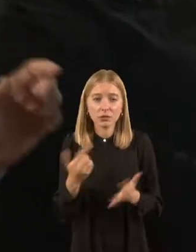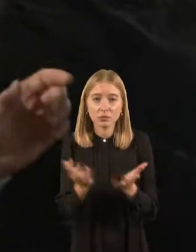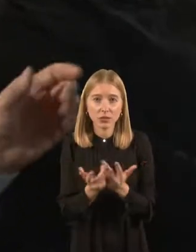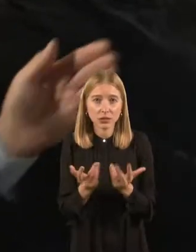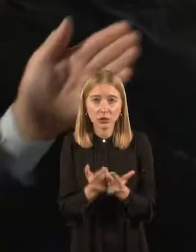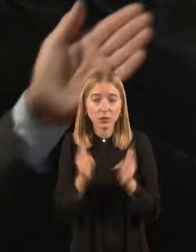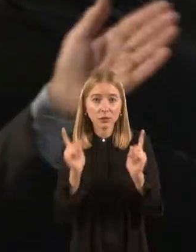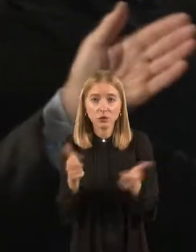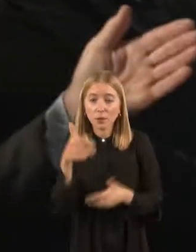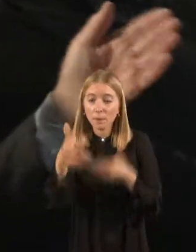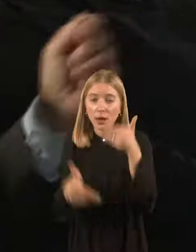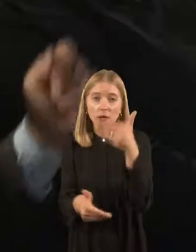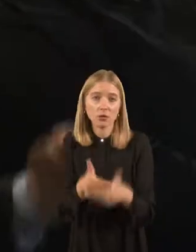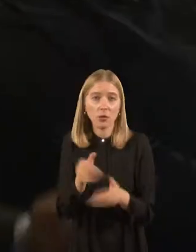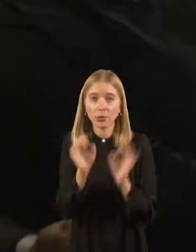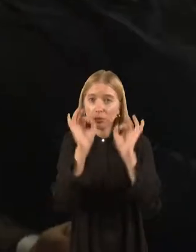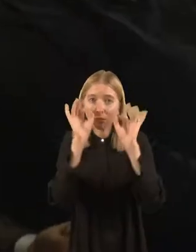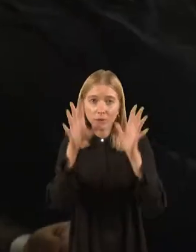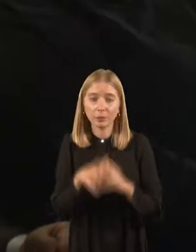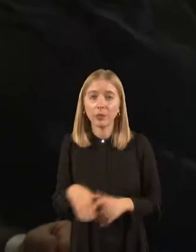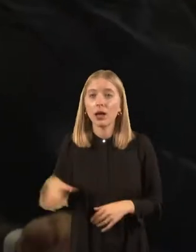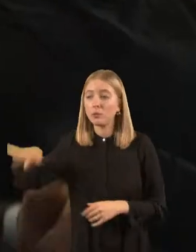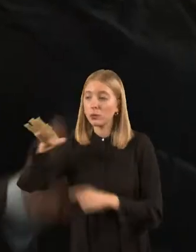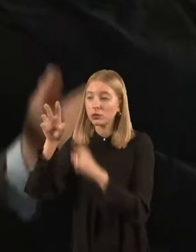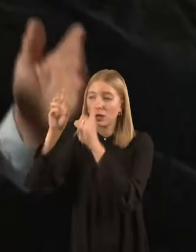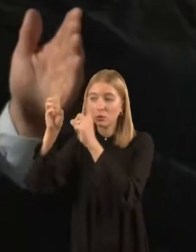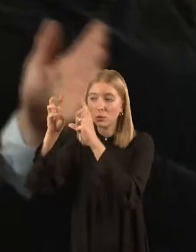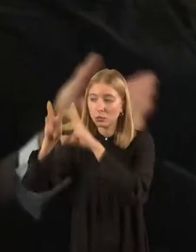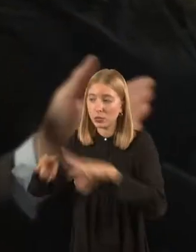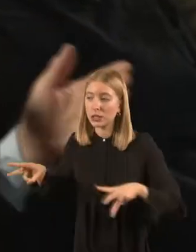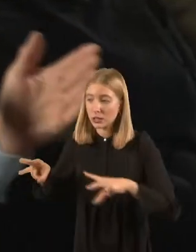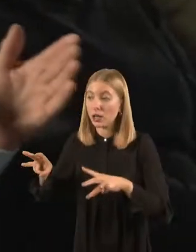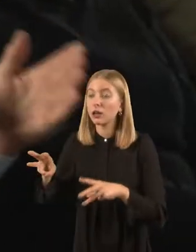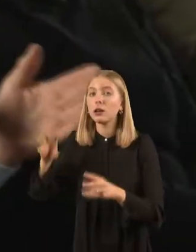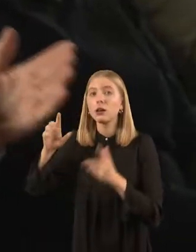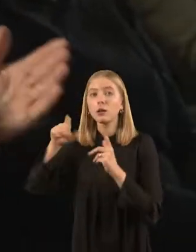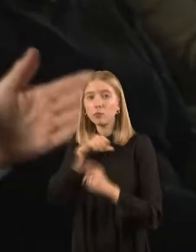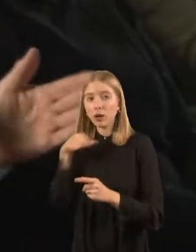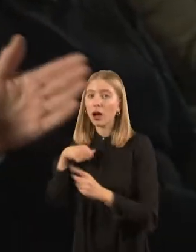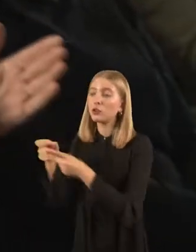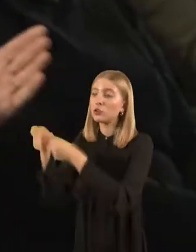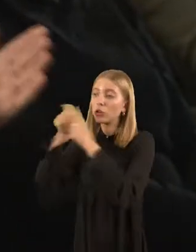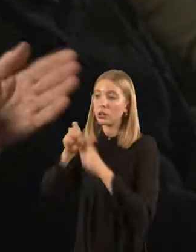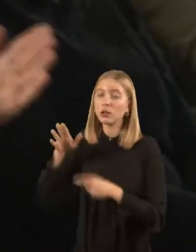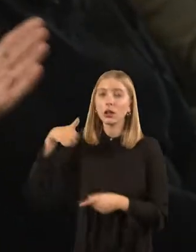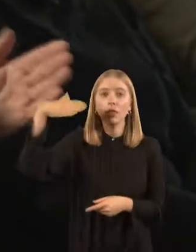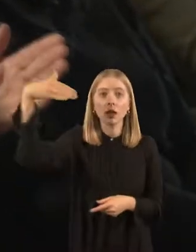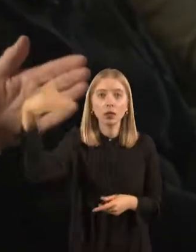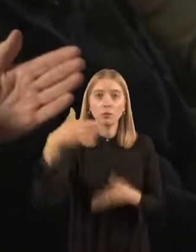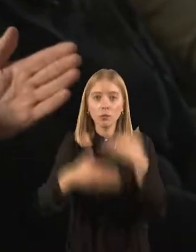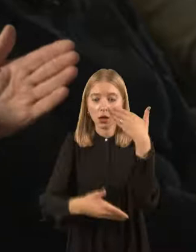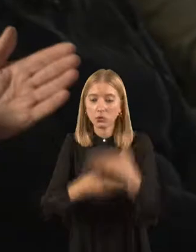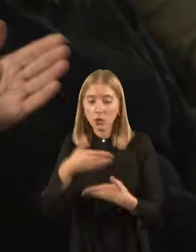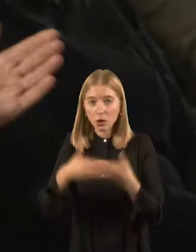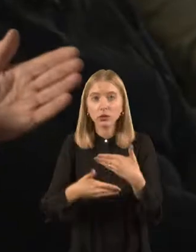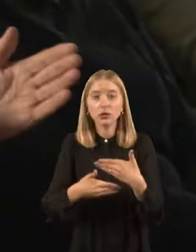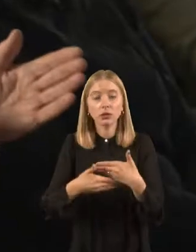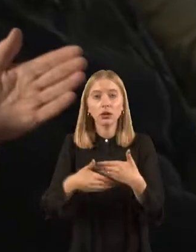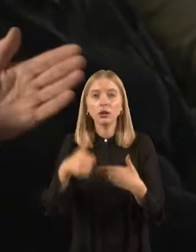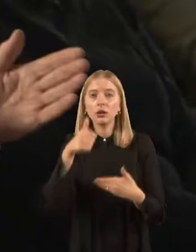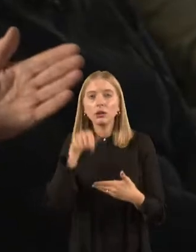responsible for only 13% of the pollution, and it is only related to waste. We don't have